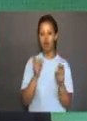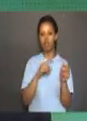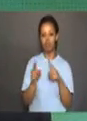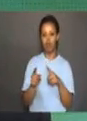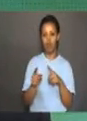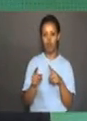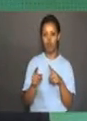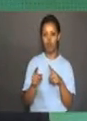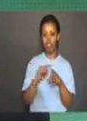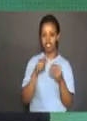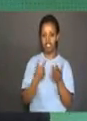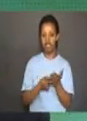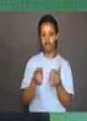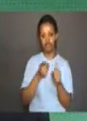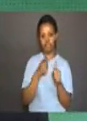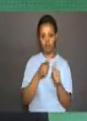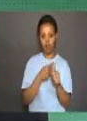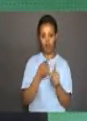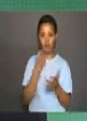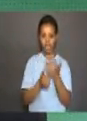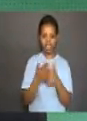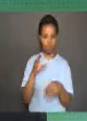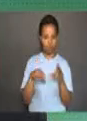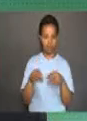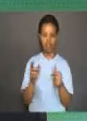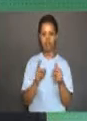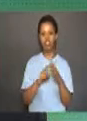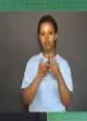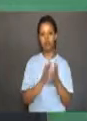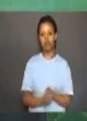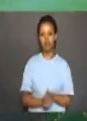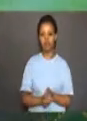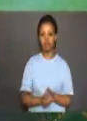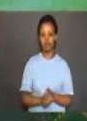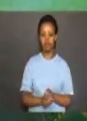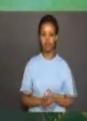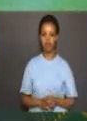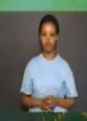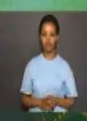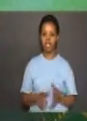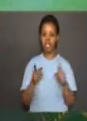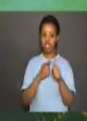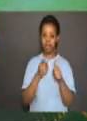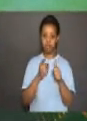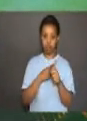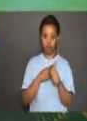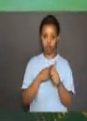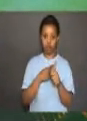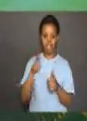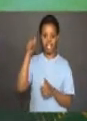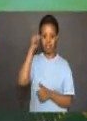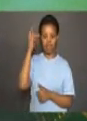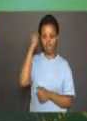by talking about use and disuse. The first notion